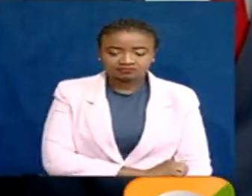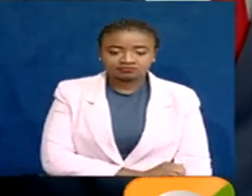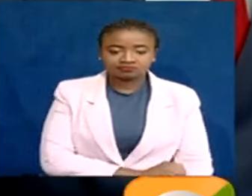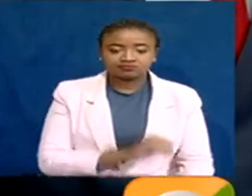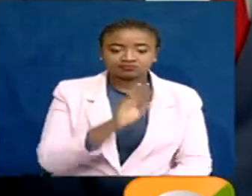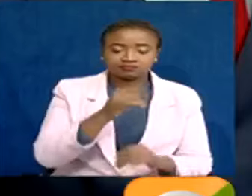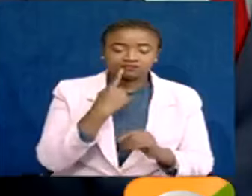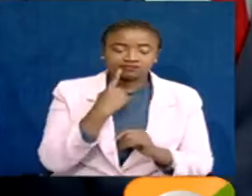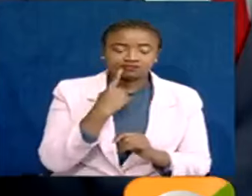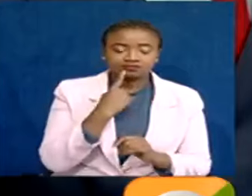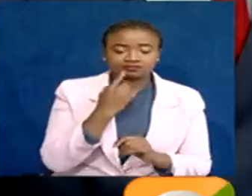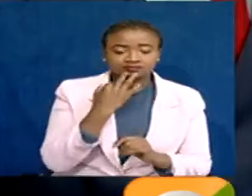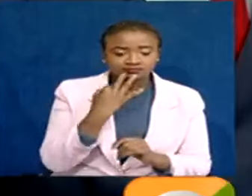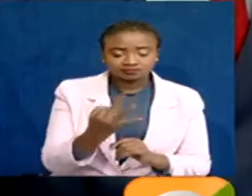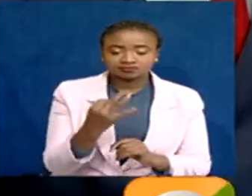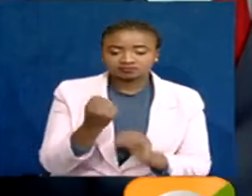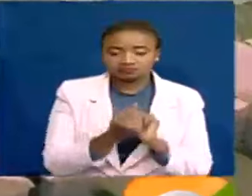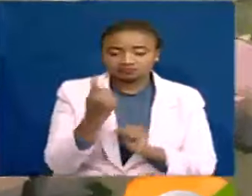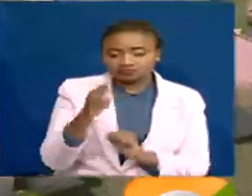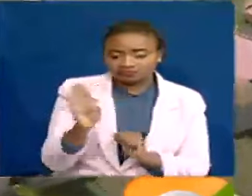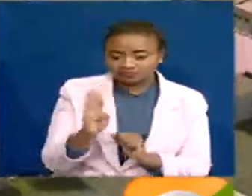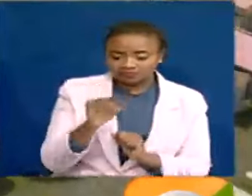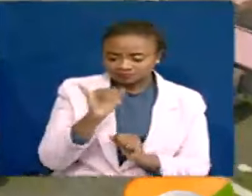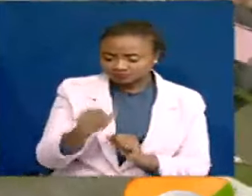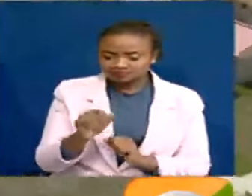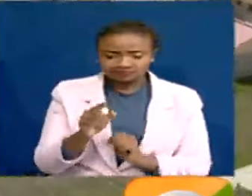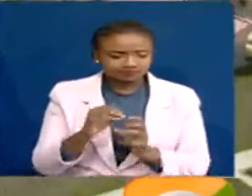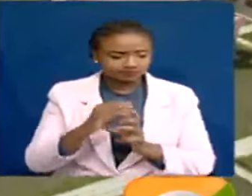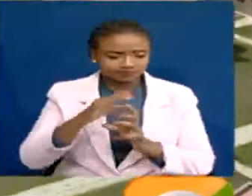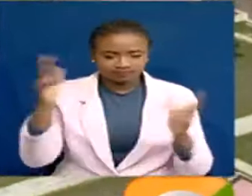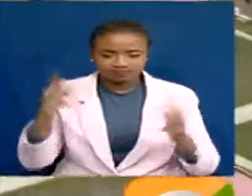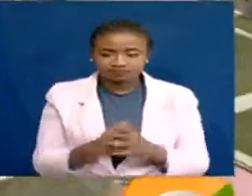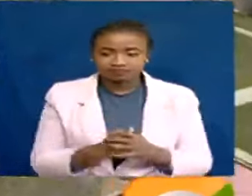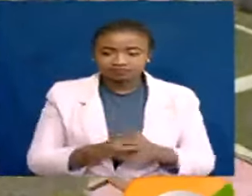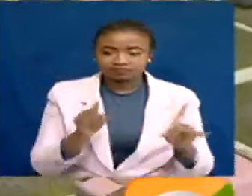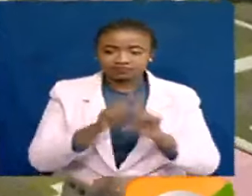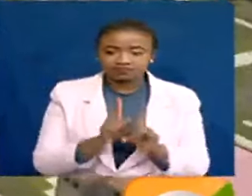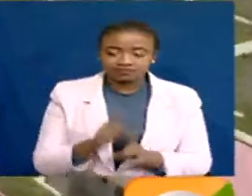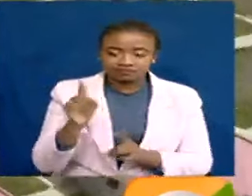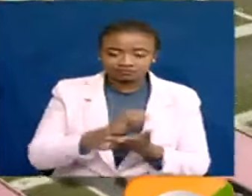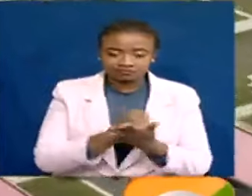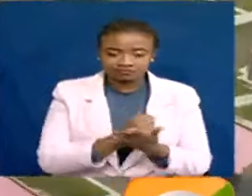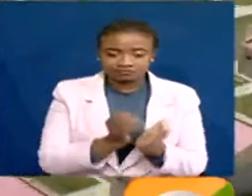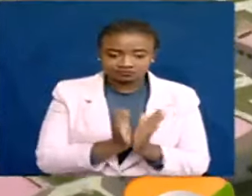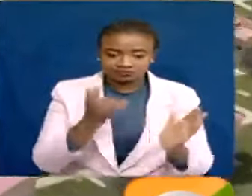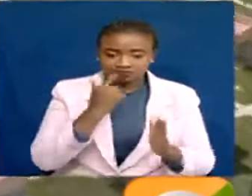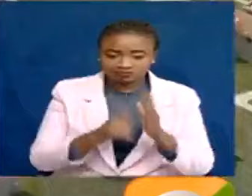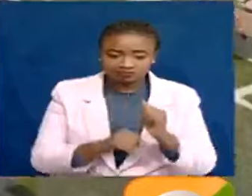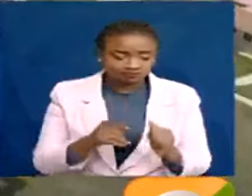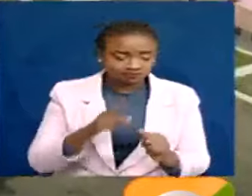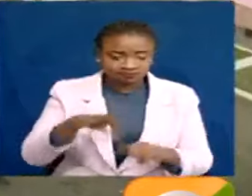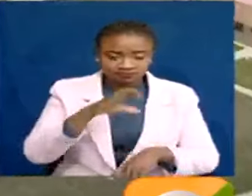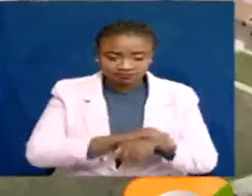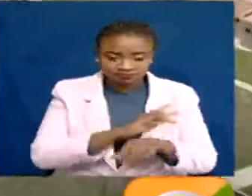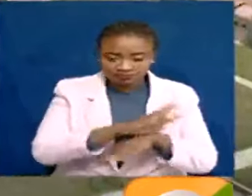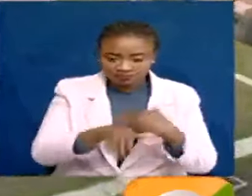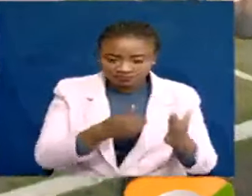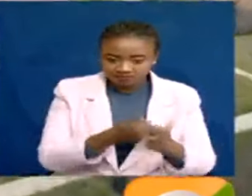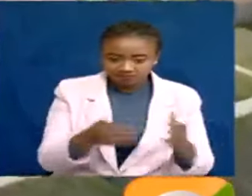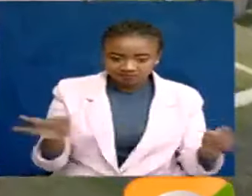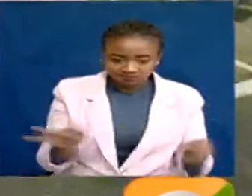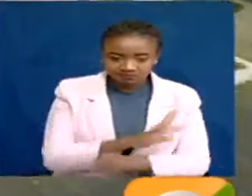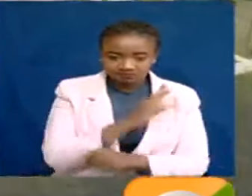billion, is a huge percentage. And even so, the Auditor General says she could not get all the required documents to put